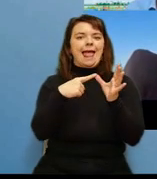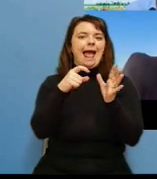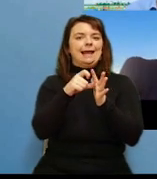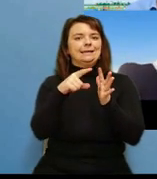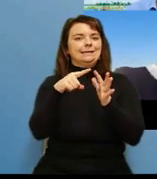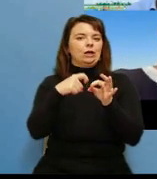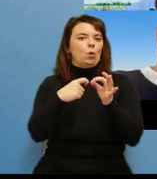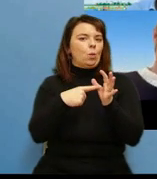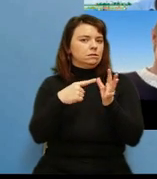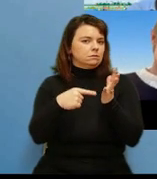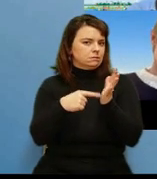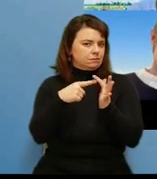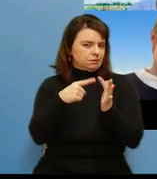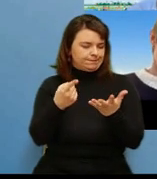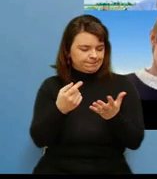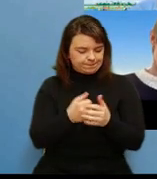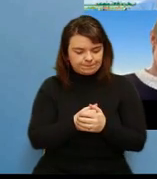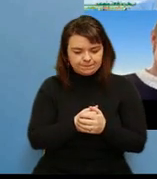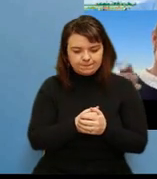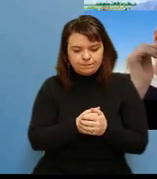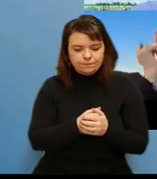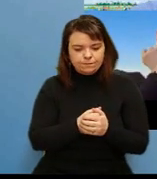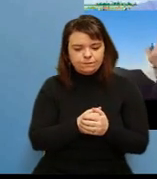is rated as inadequate.